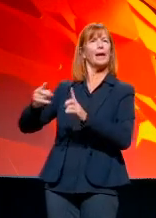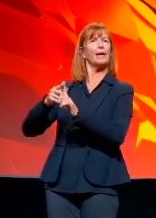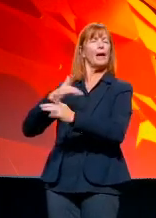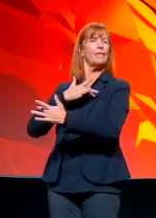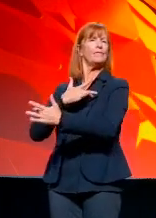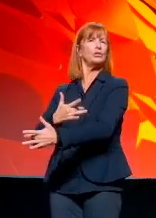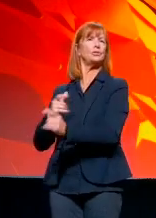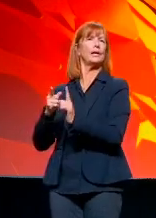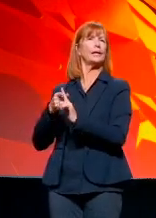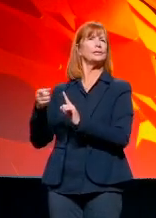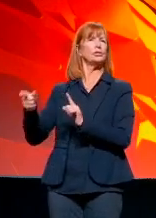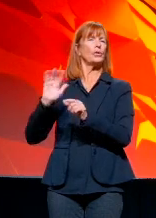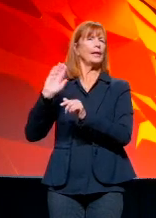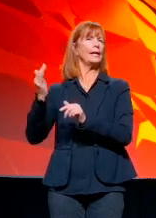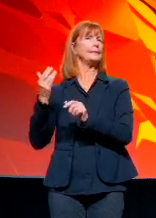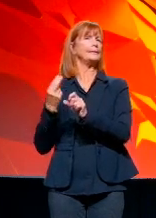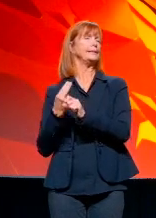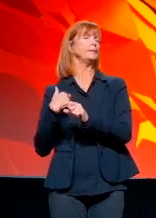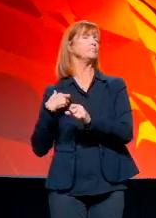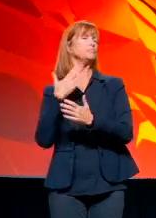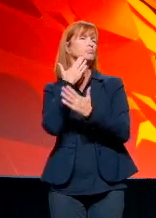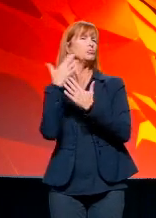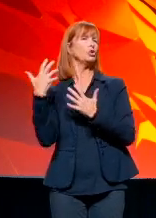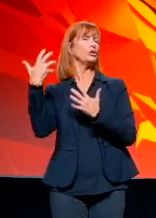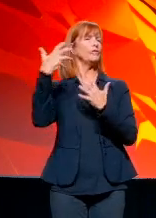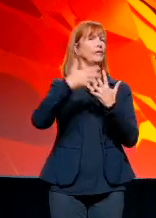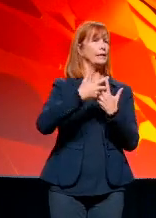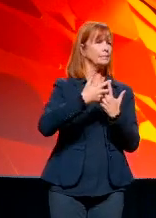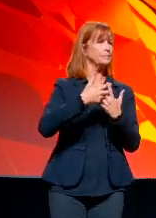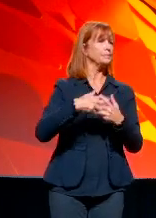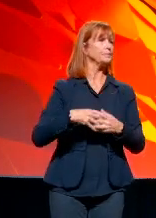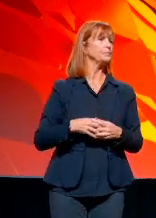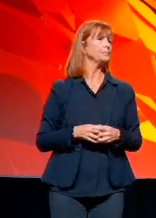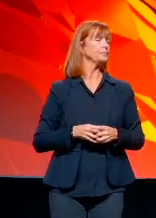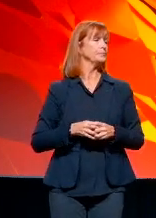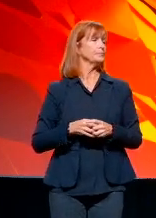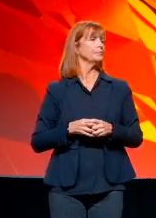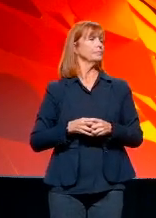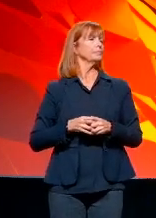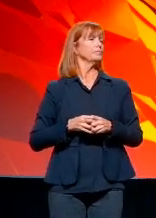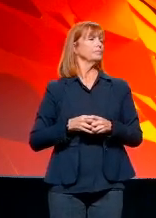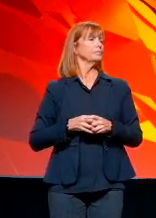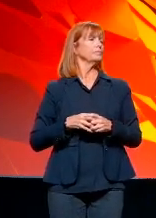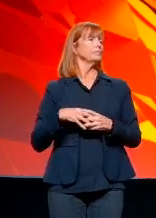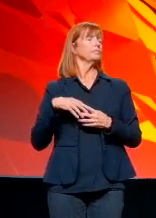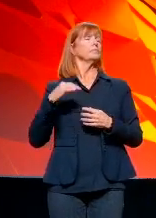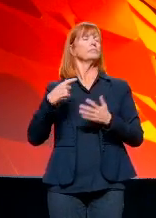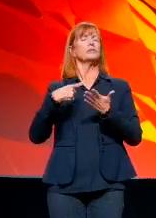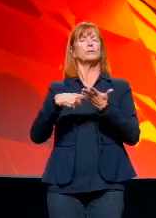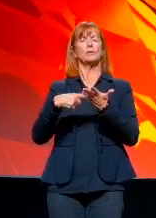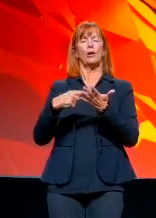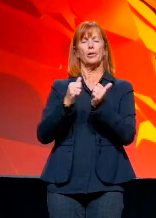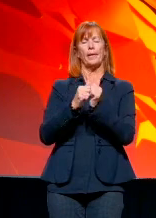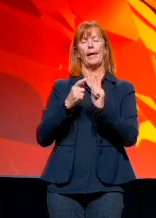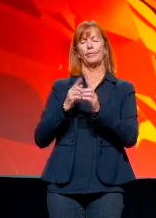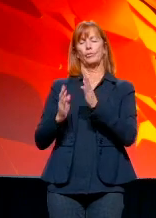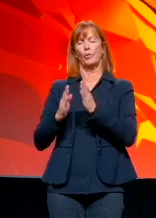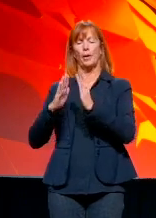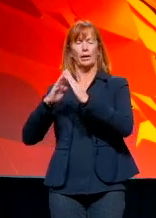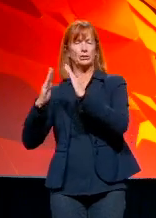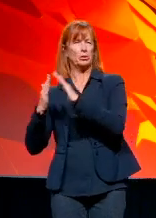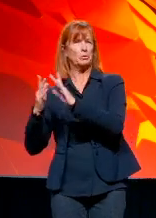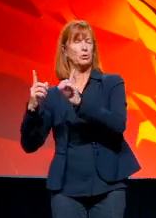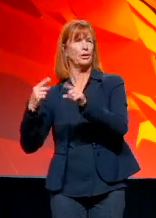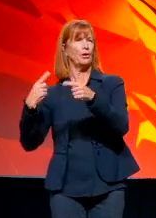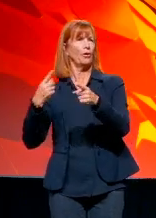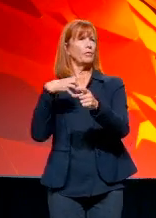in human-centered environment. So if you look at the progress in the robotics community, right? So over the years, I think we